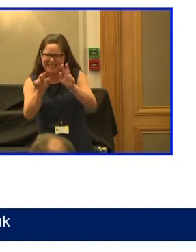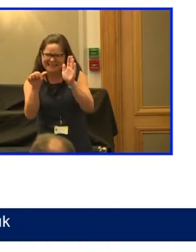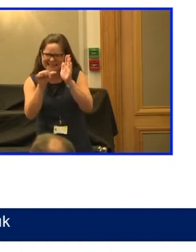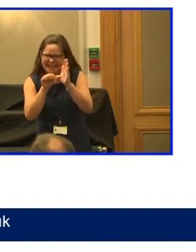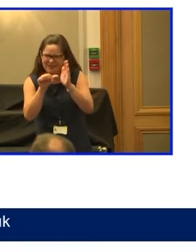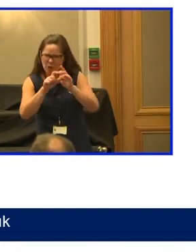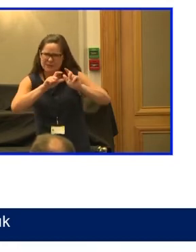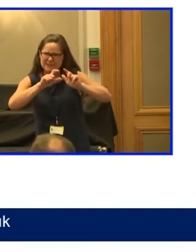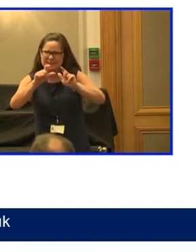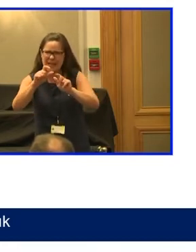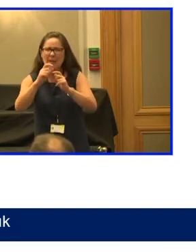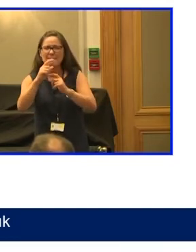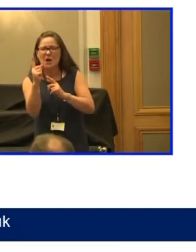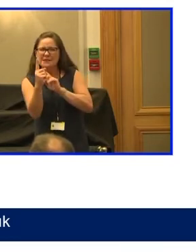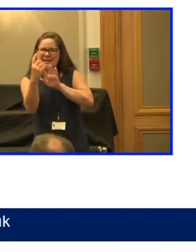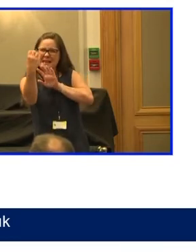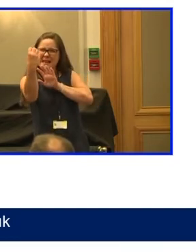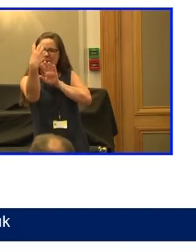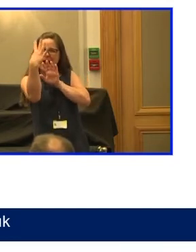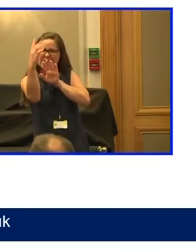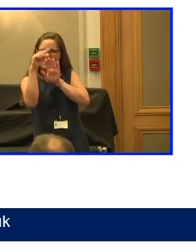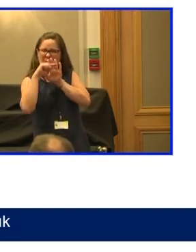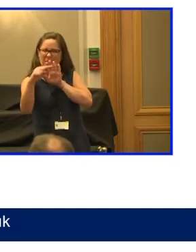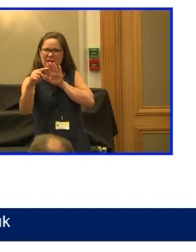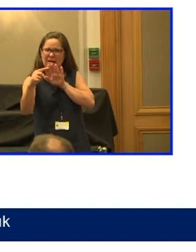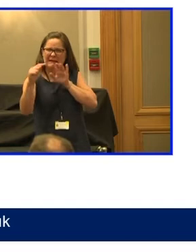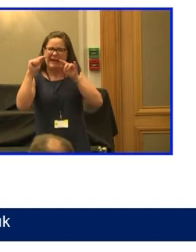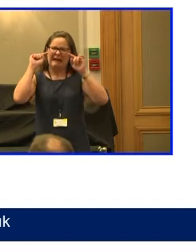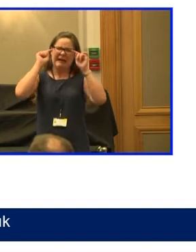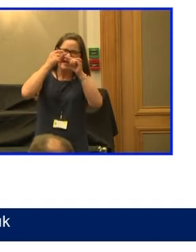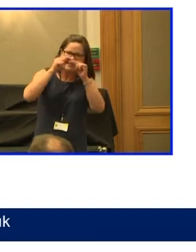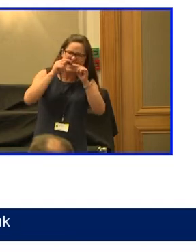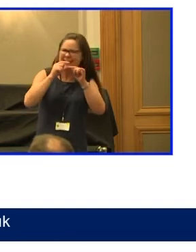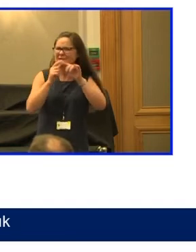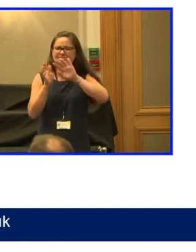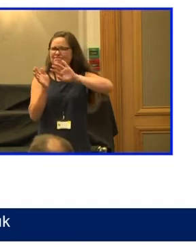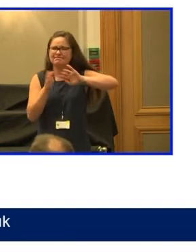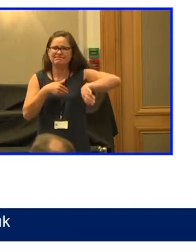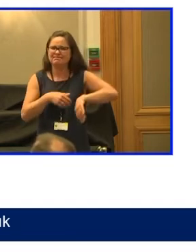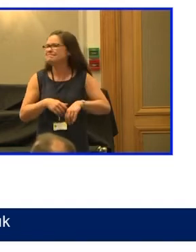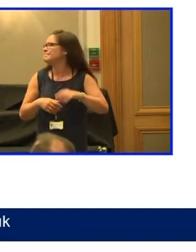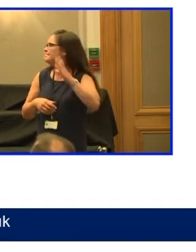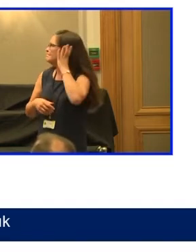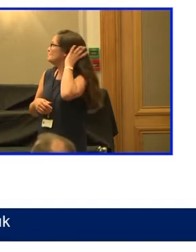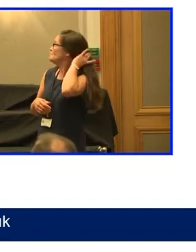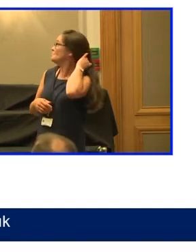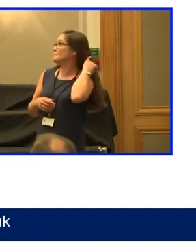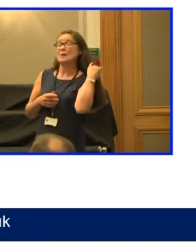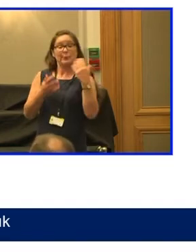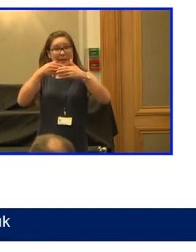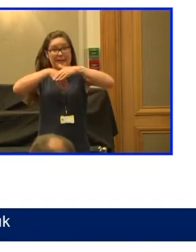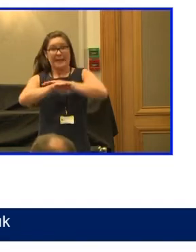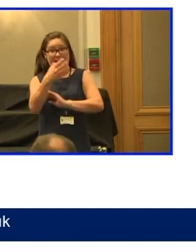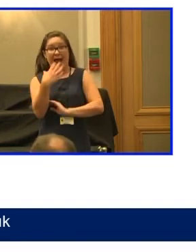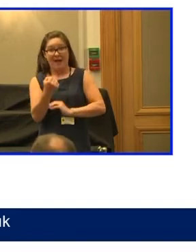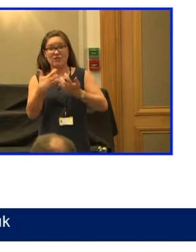of, you know, light that I don't really want, because it leads to headaches and all that good stuff that comes with that, yeah? Again, all built in. The